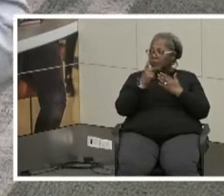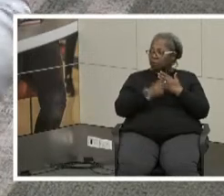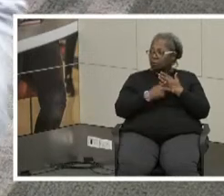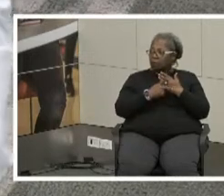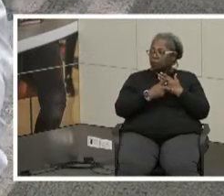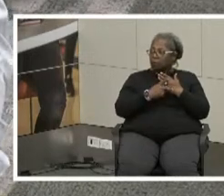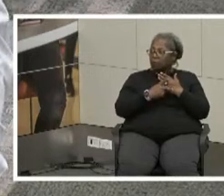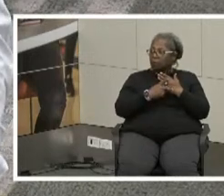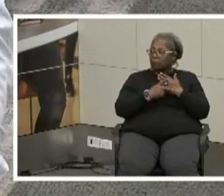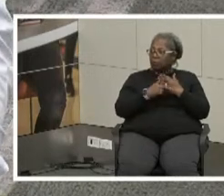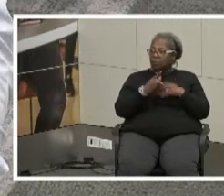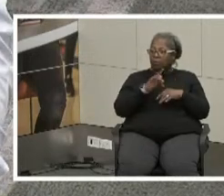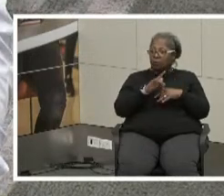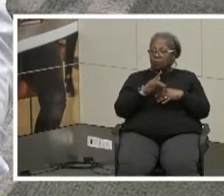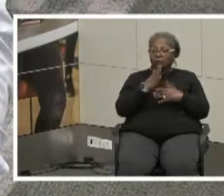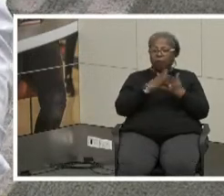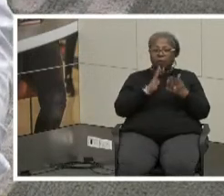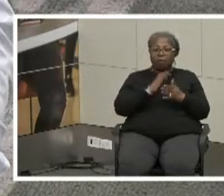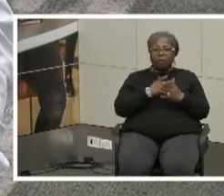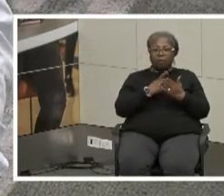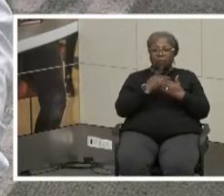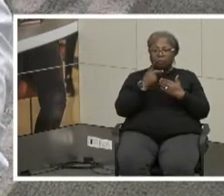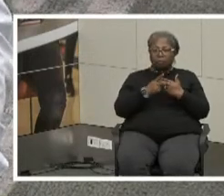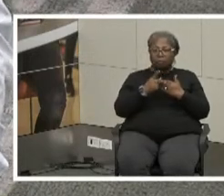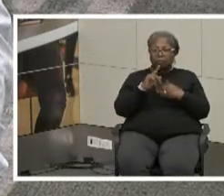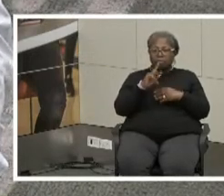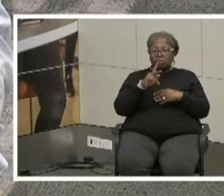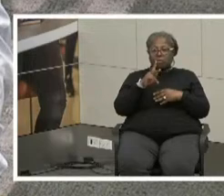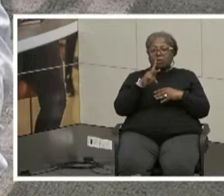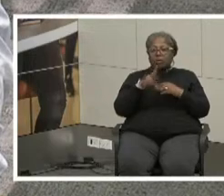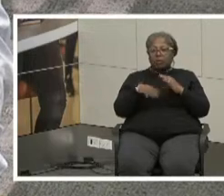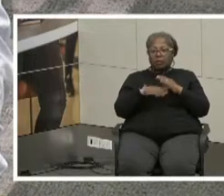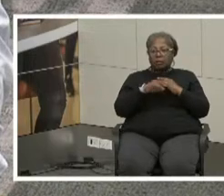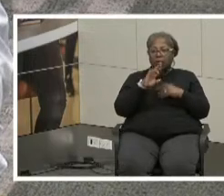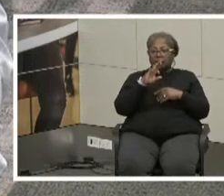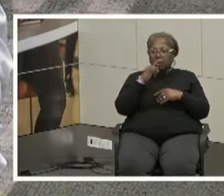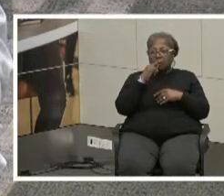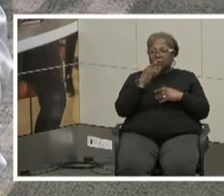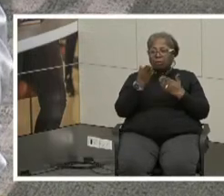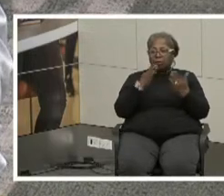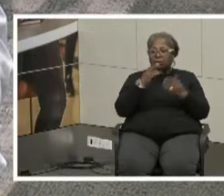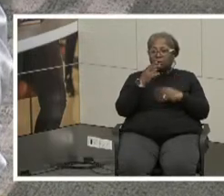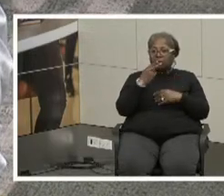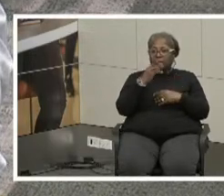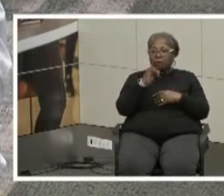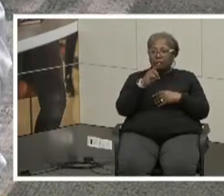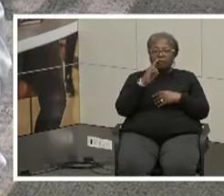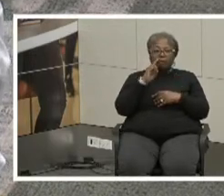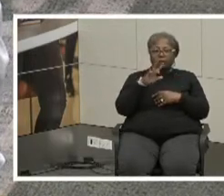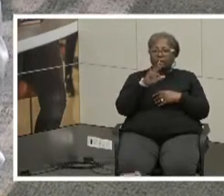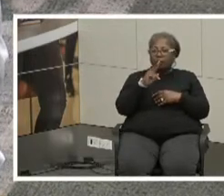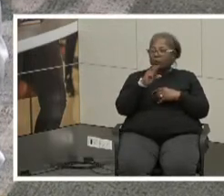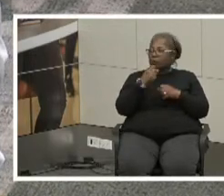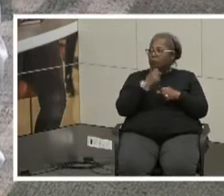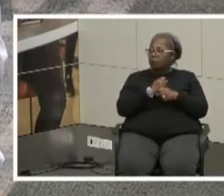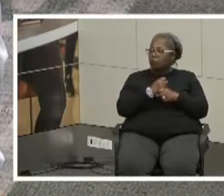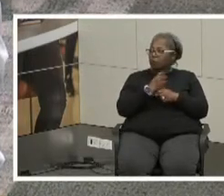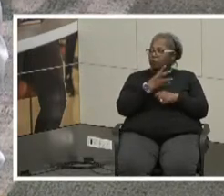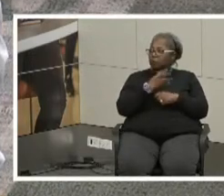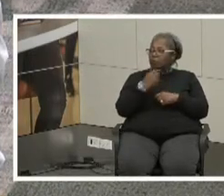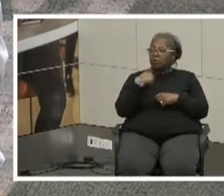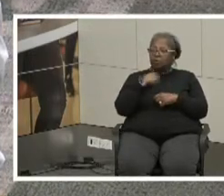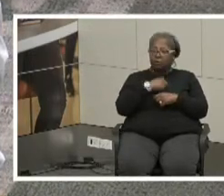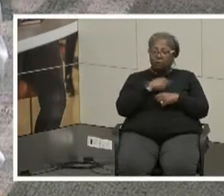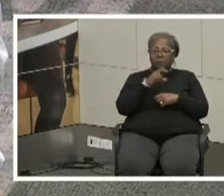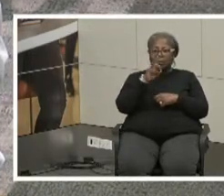karate uniforms earlier are part of our program kick kids have served HISD for 32 years and we've